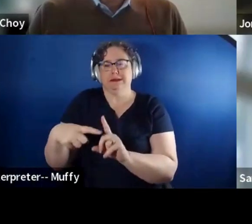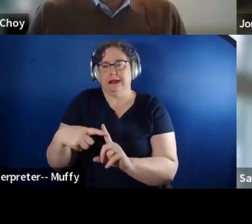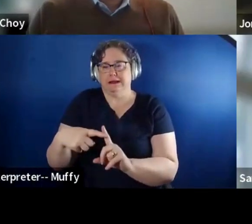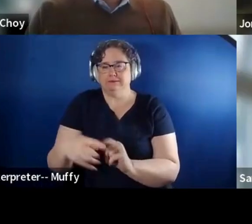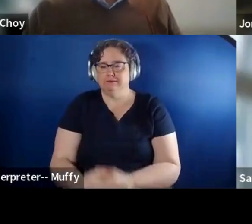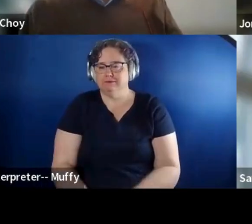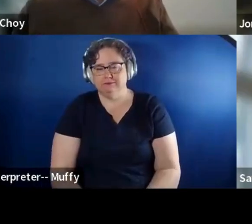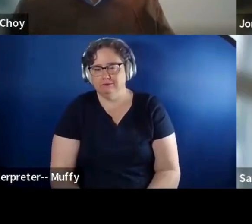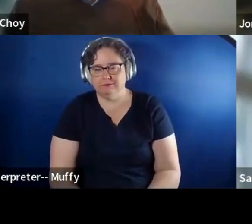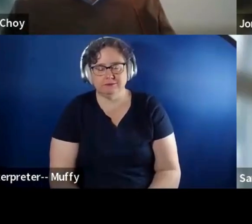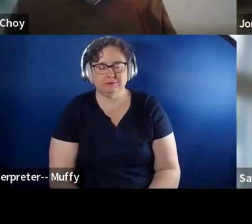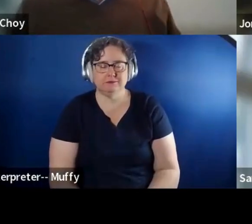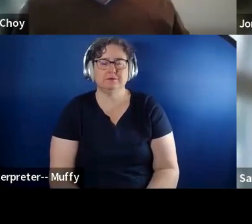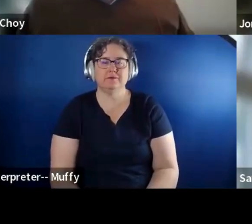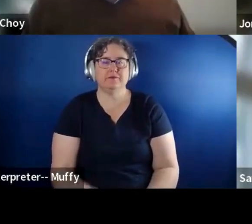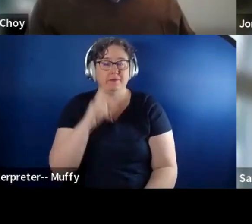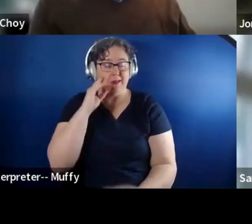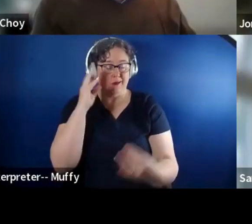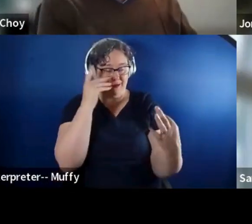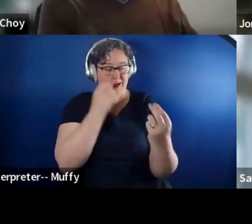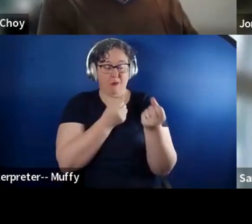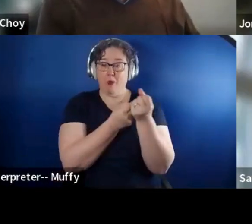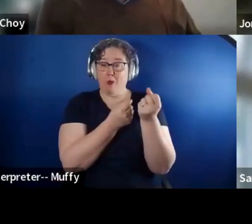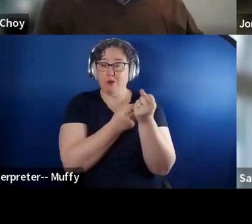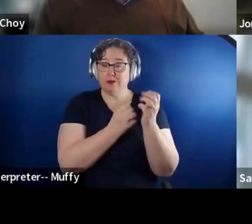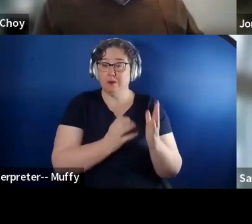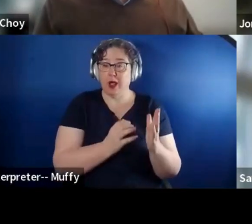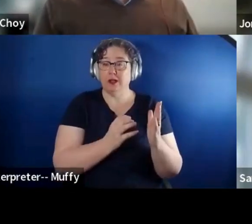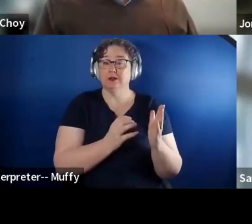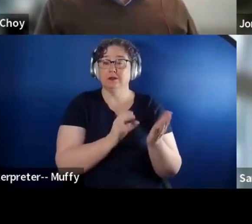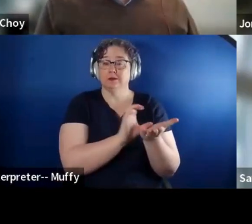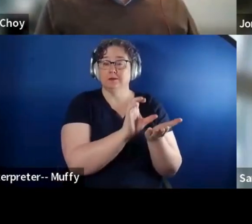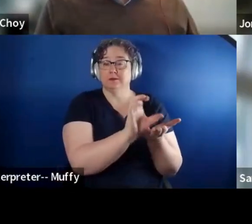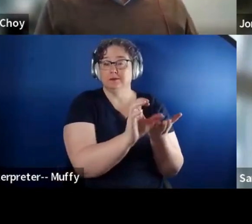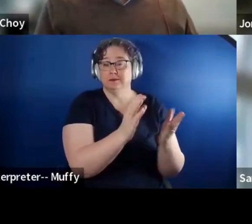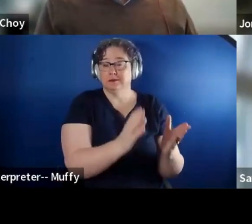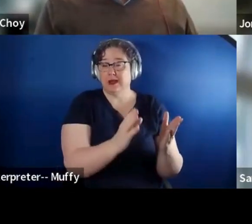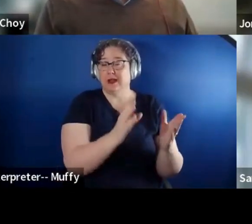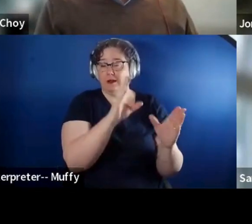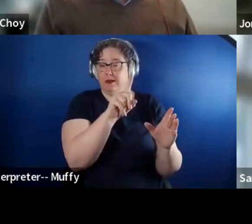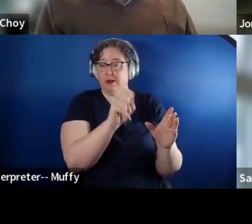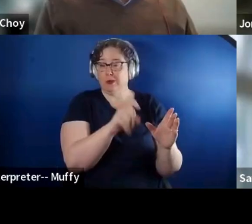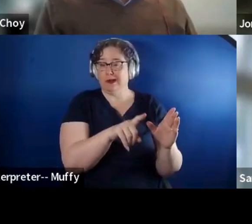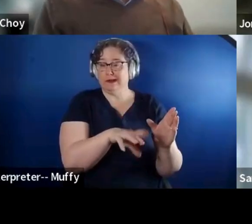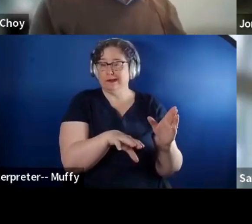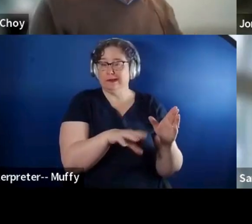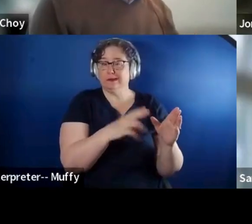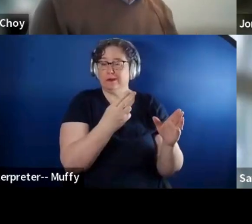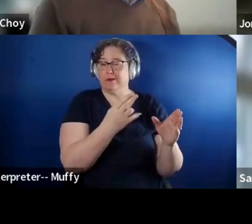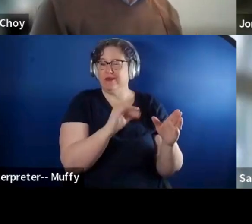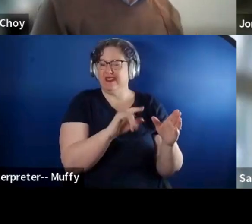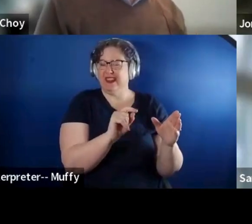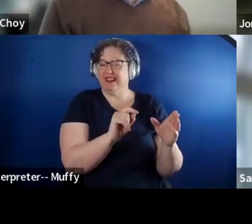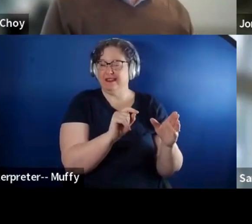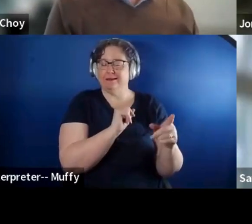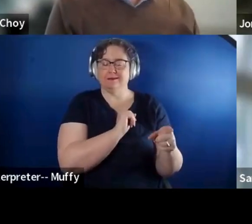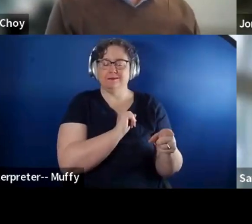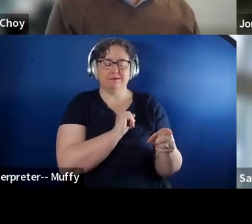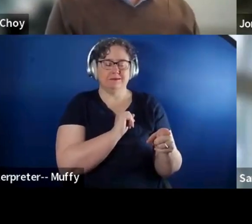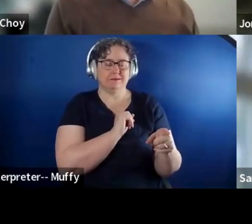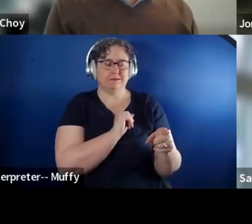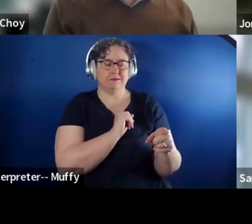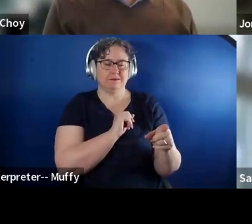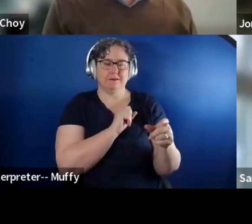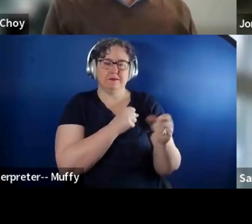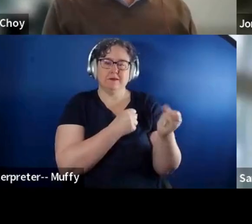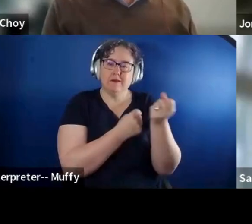a sponsor, if we're talking about sponsors now, which seems like this question is kind of hinting at that, sponsors are really